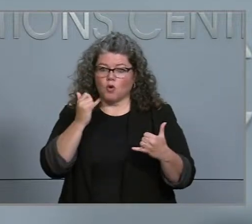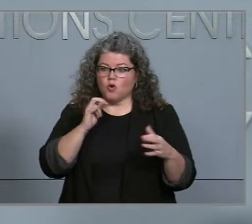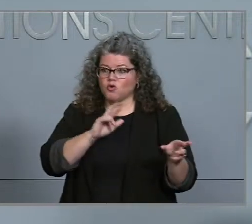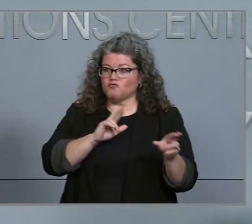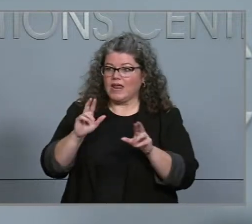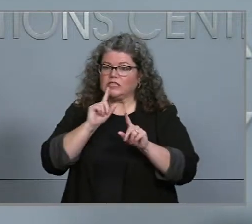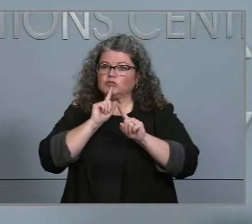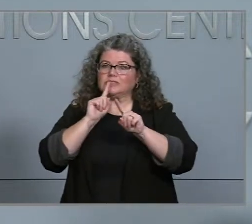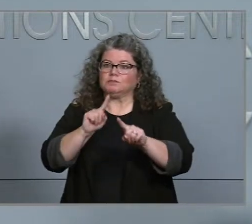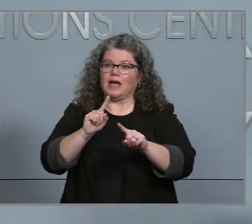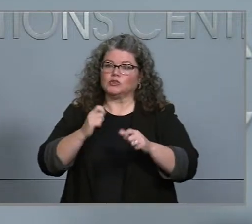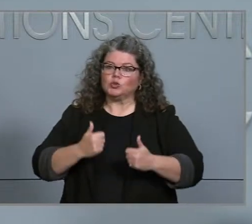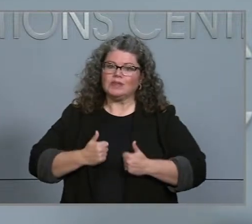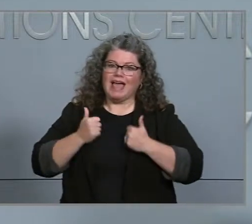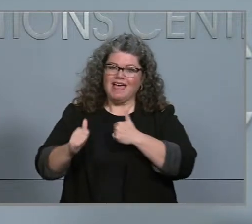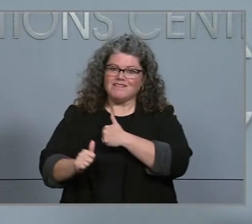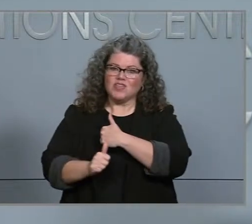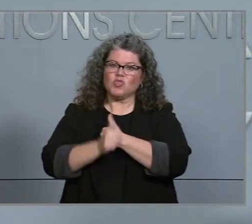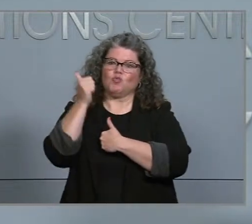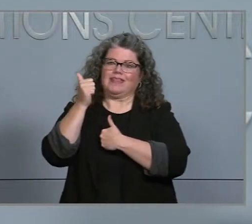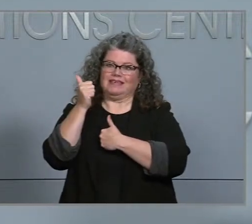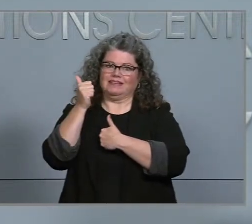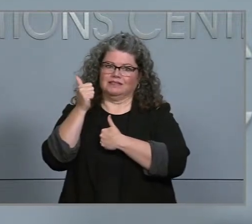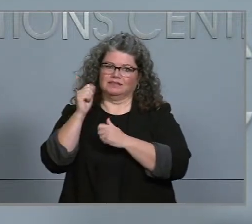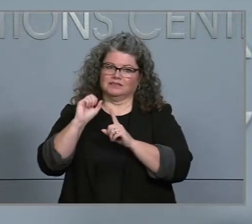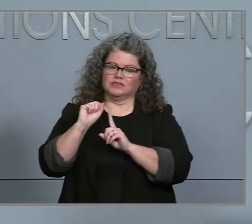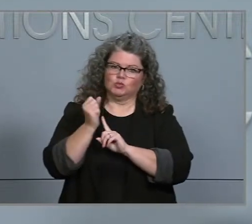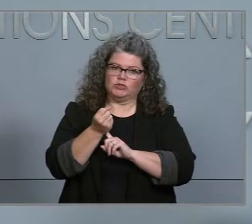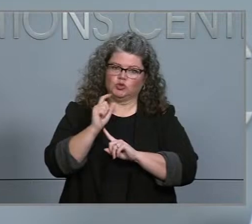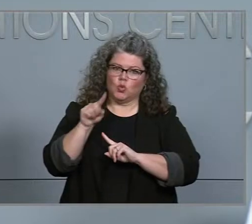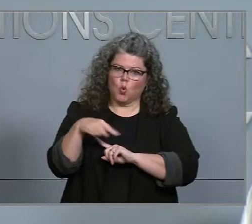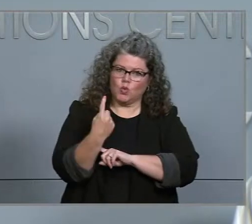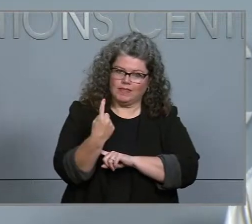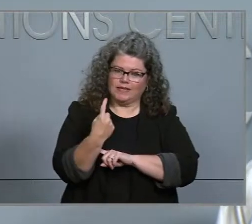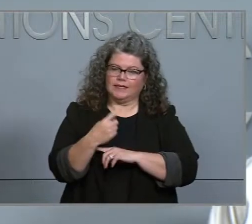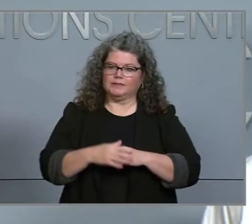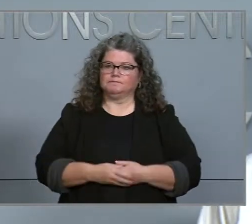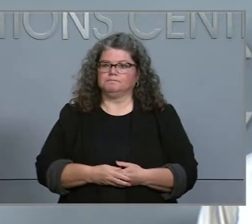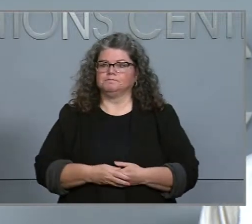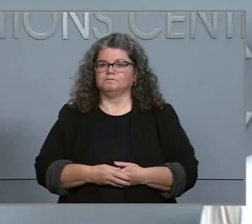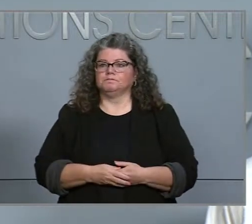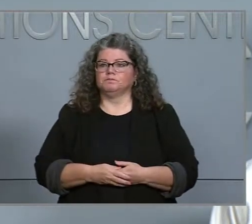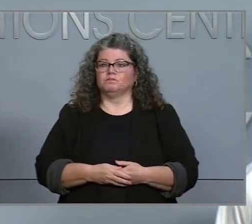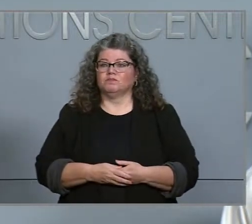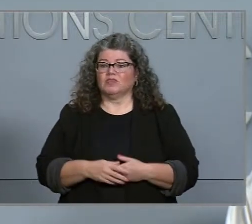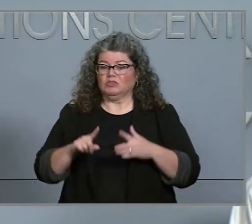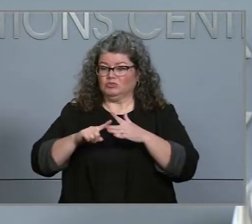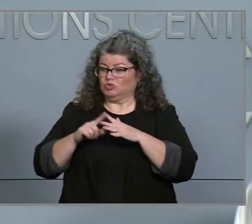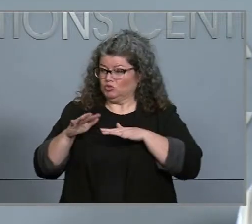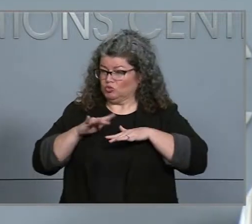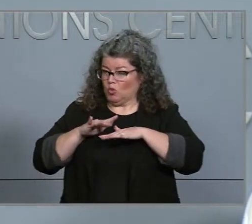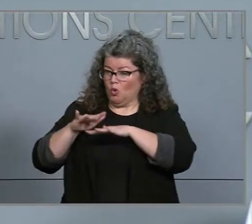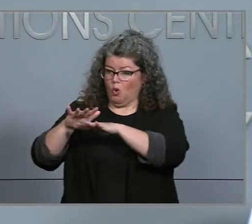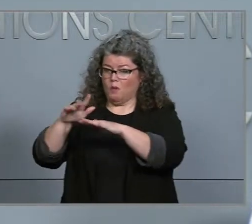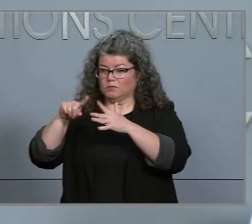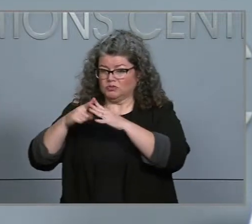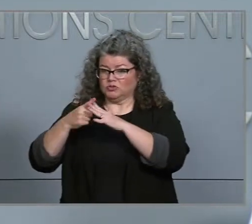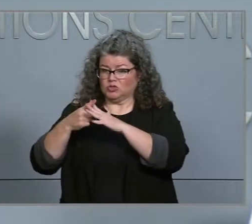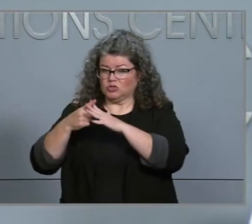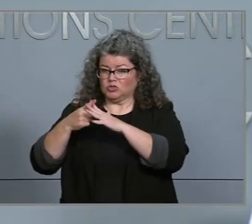those with life-threatening situations. As we begin to see impacts here in North Carolina, please remain